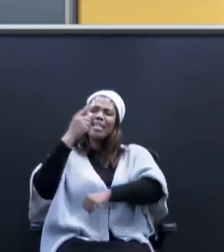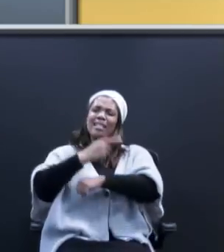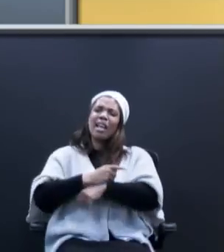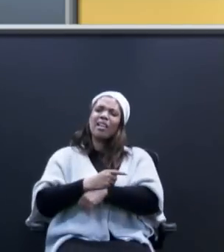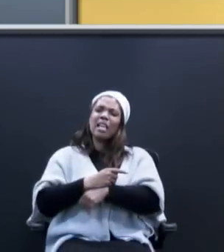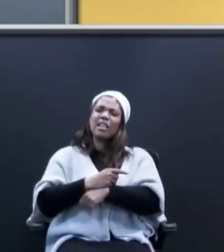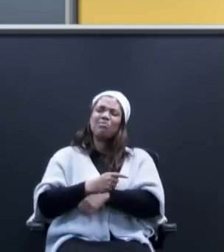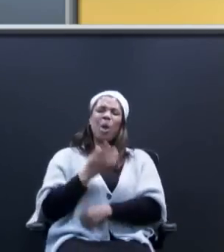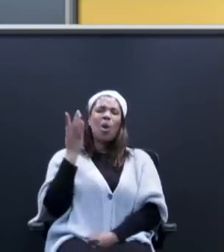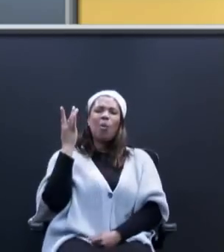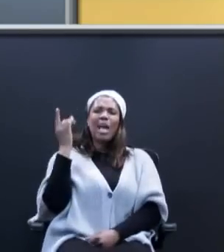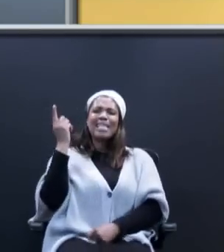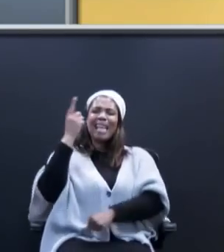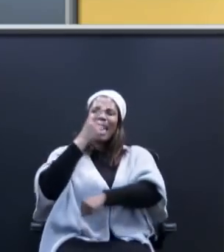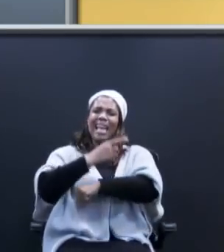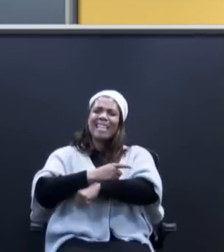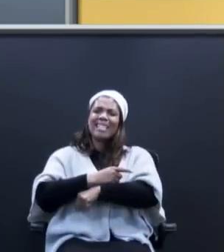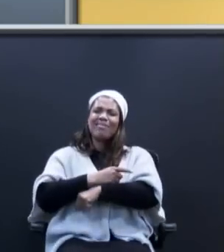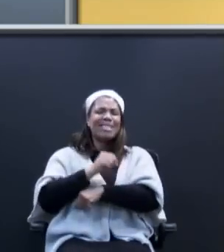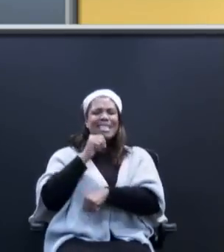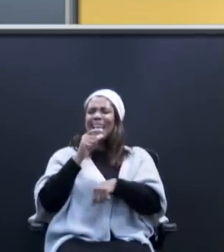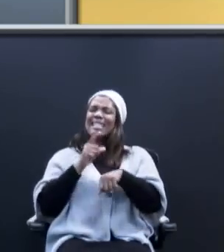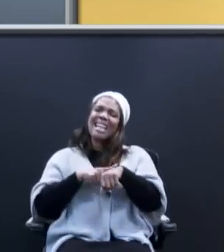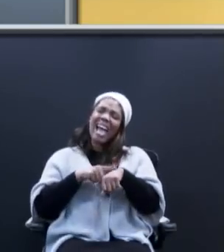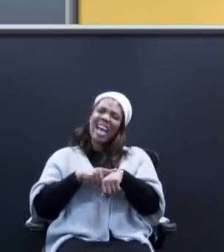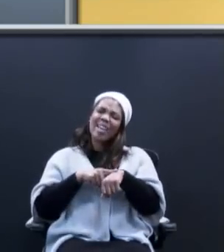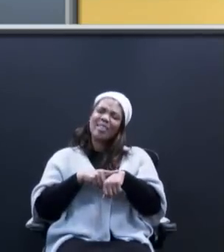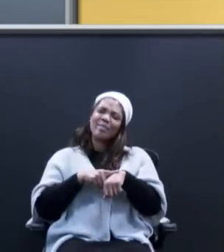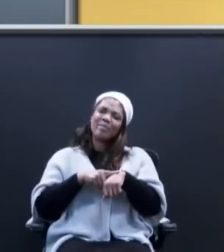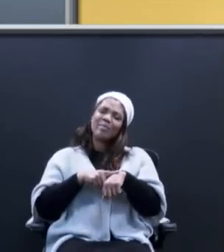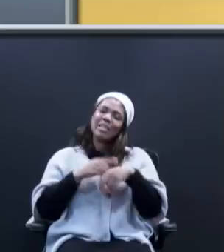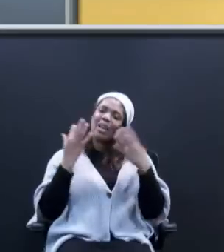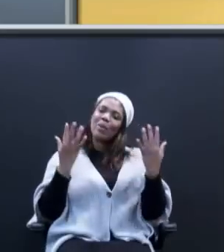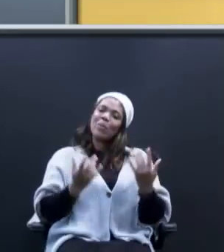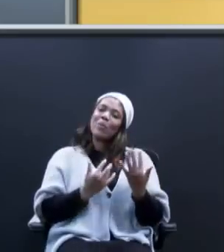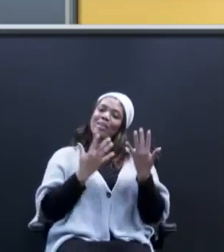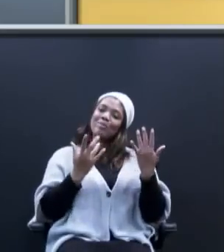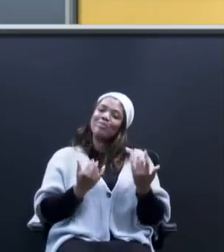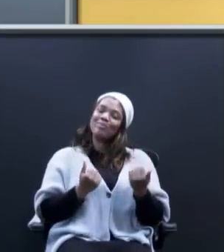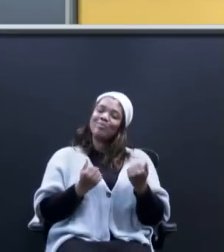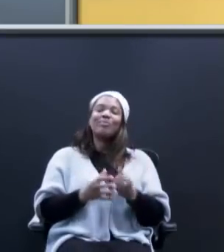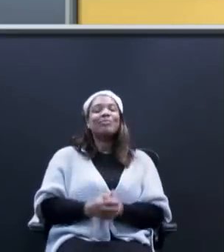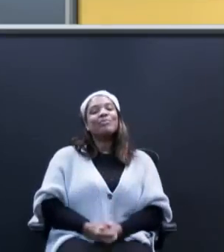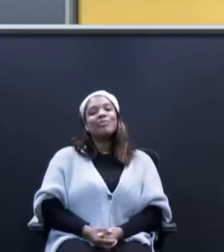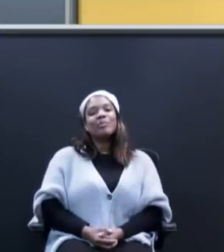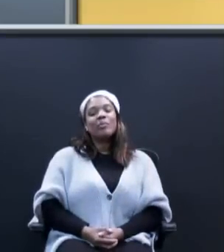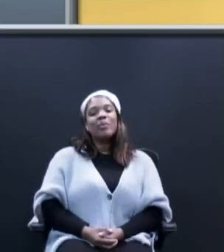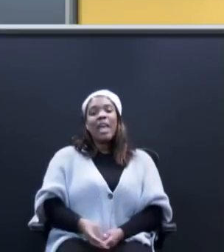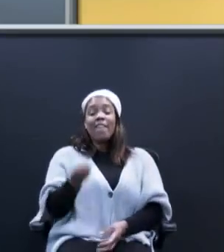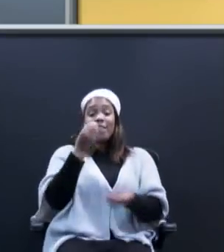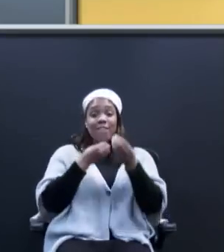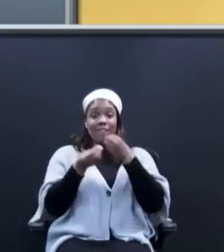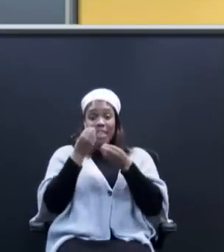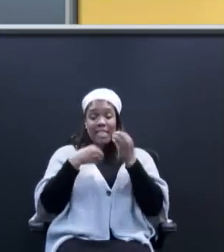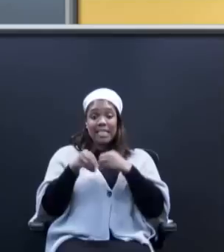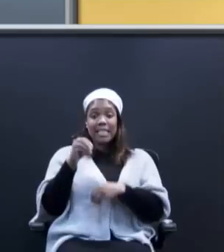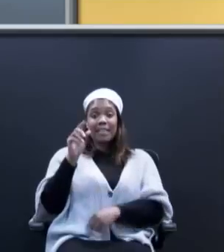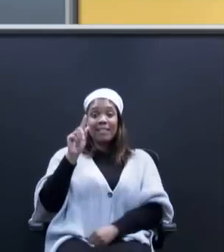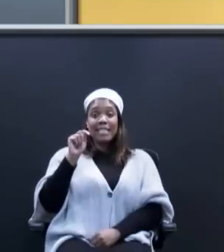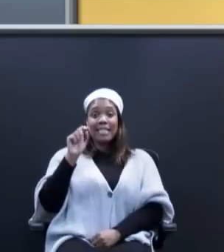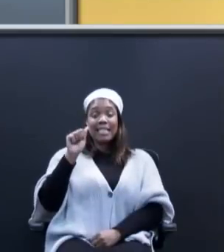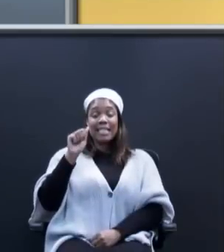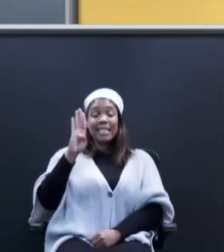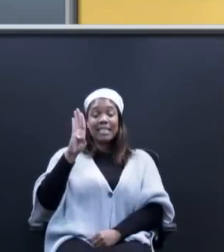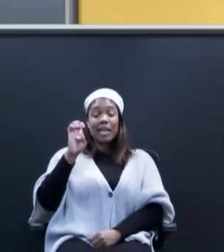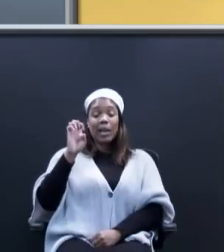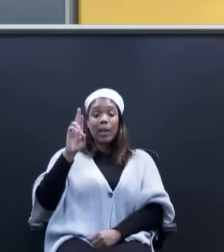Why didn't we put the 8th day up? Because it's not time for that, sisters and brother. So the Feast of Tabernacle, and unleavened